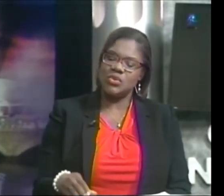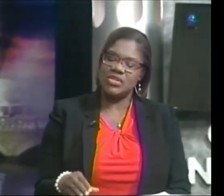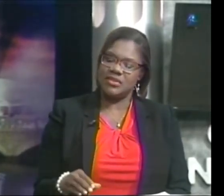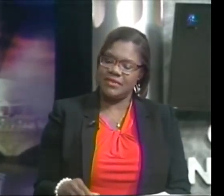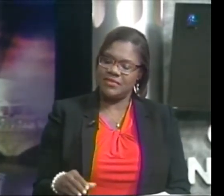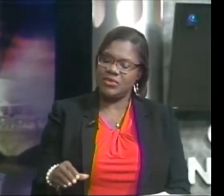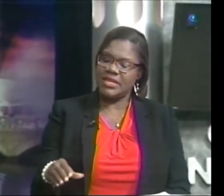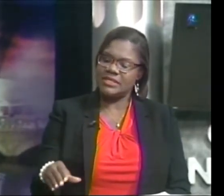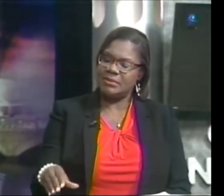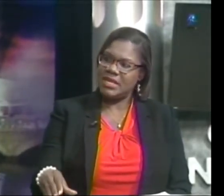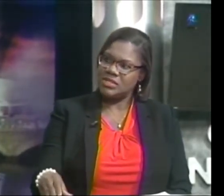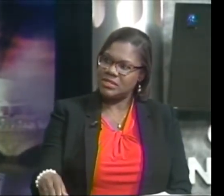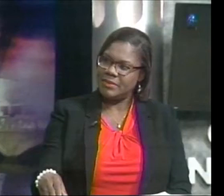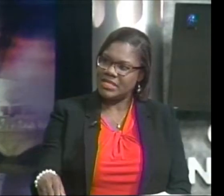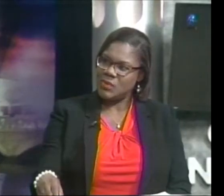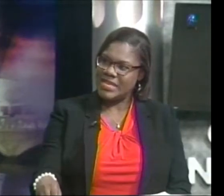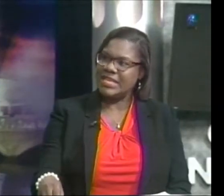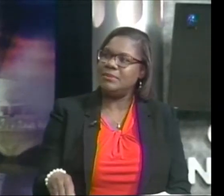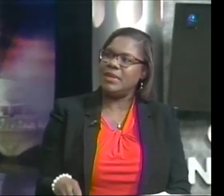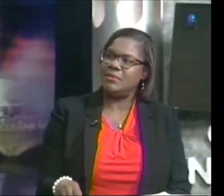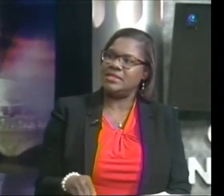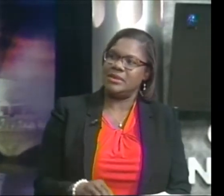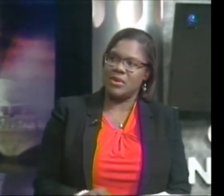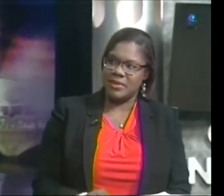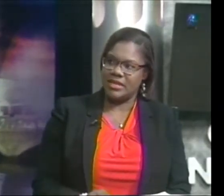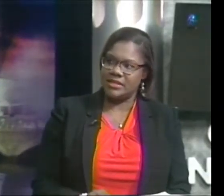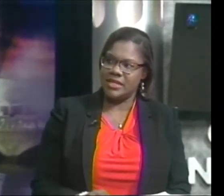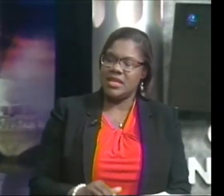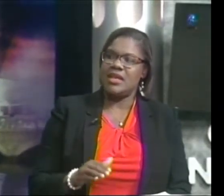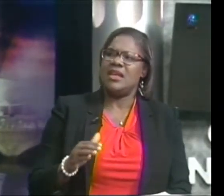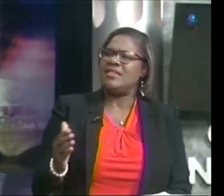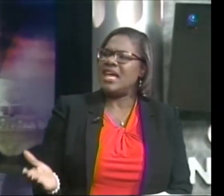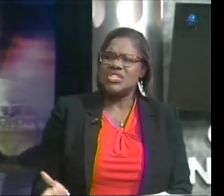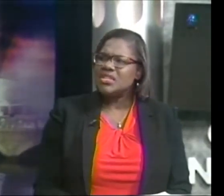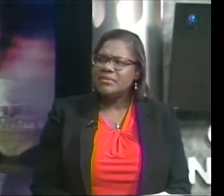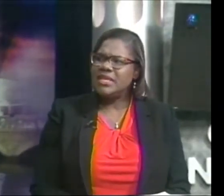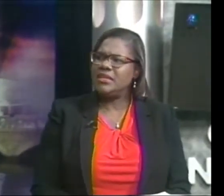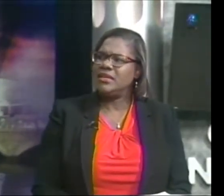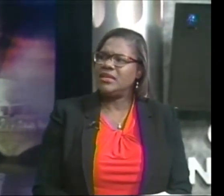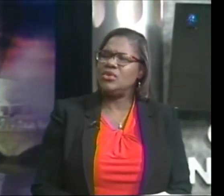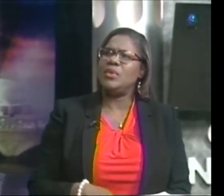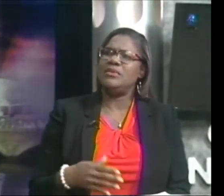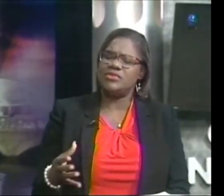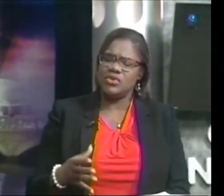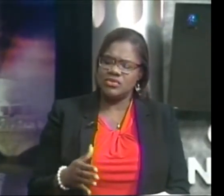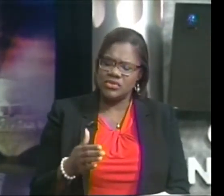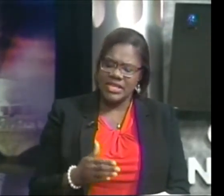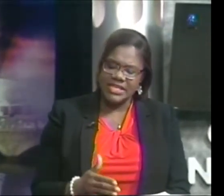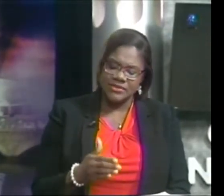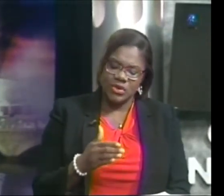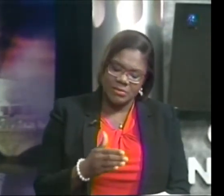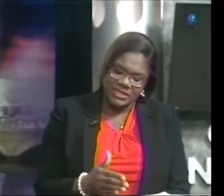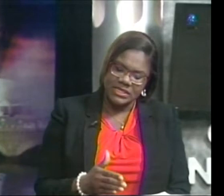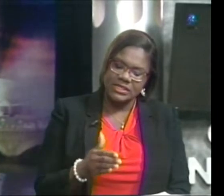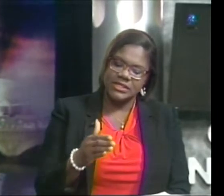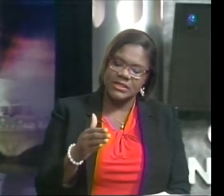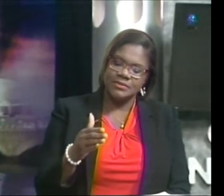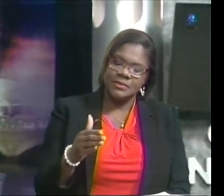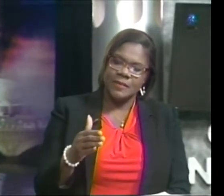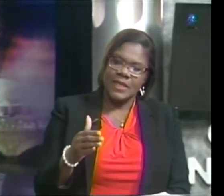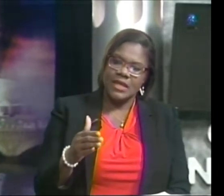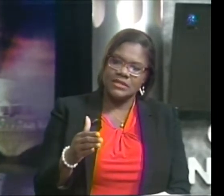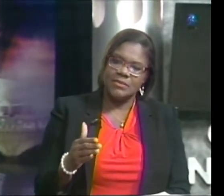takes 254 days to make 29 payments in Barbados. Wow. That shouldn't be. So the Ease of Doing